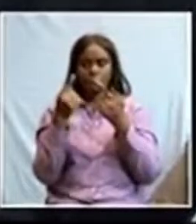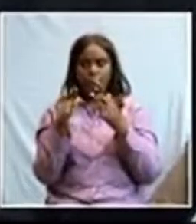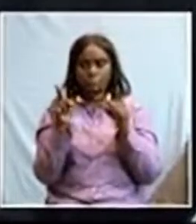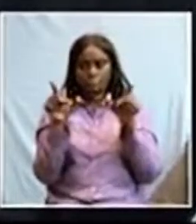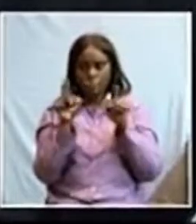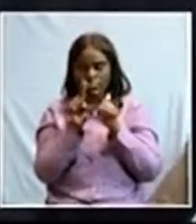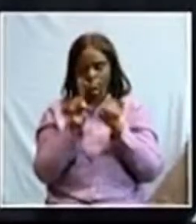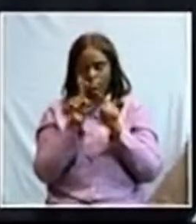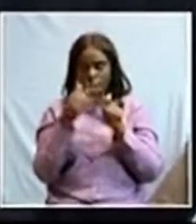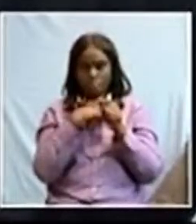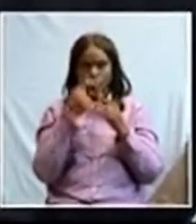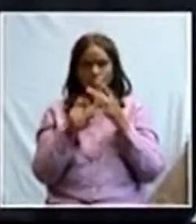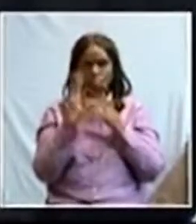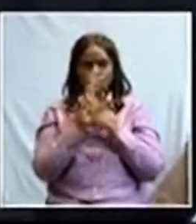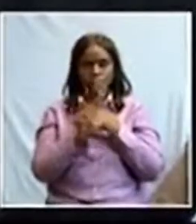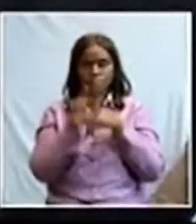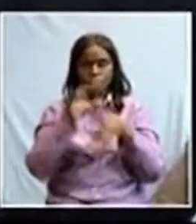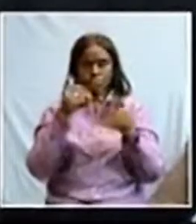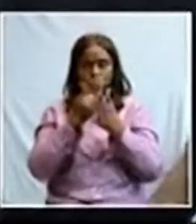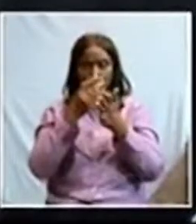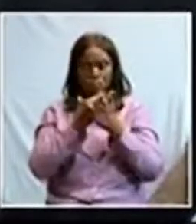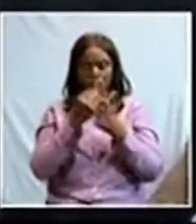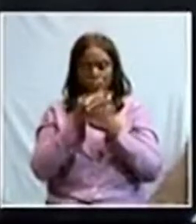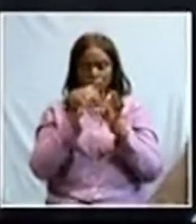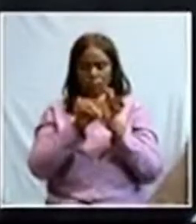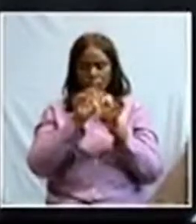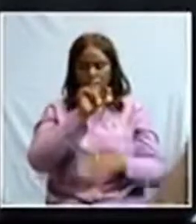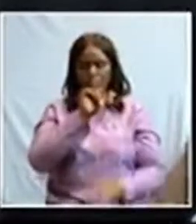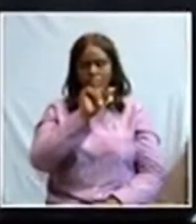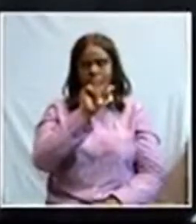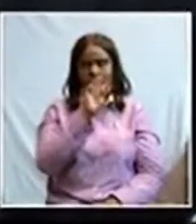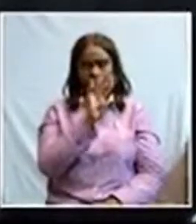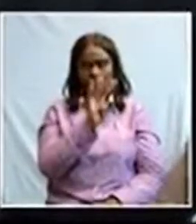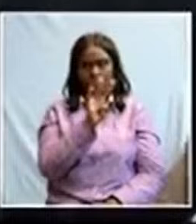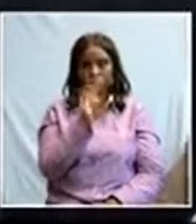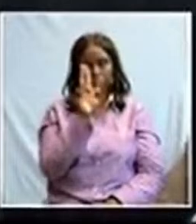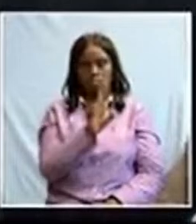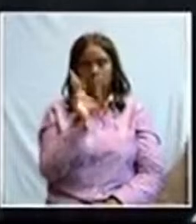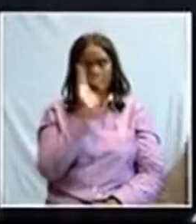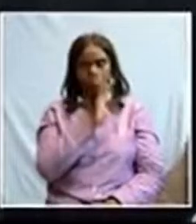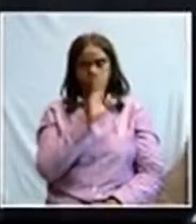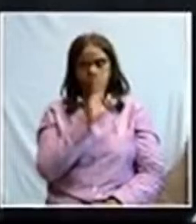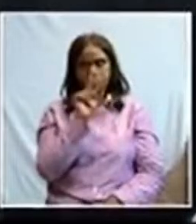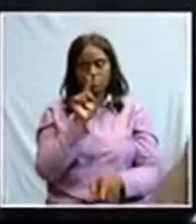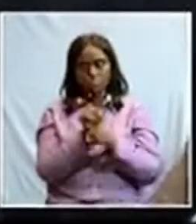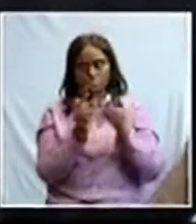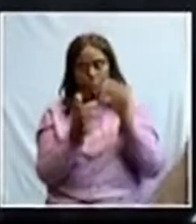is that you have since spent all the money in 2024. And